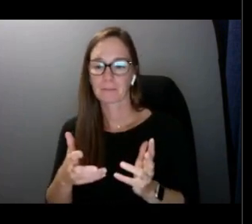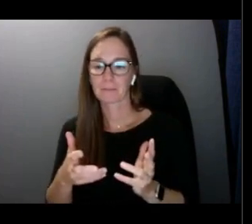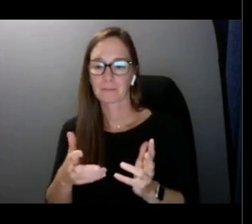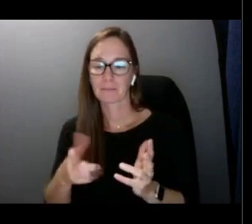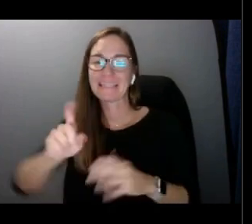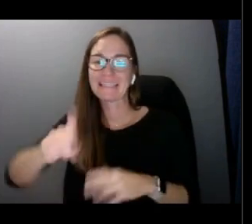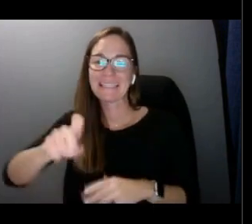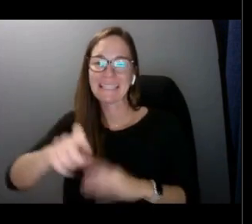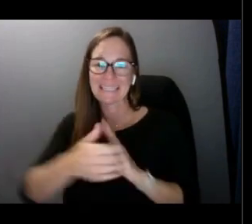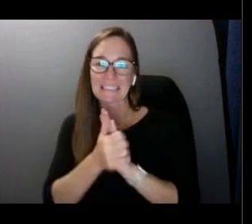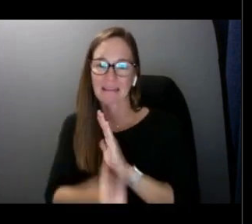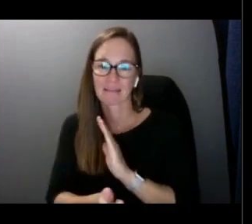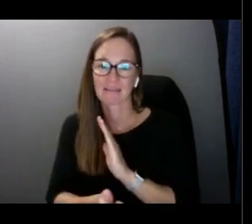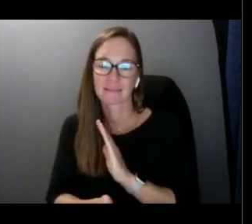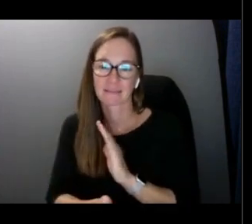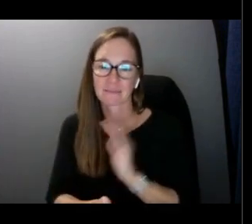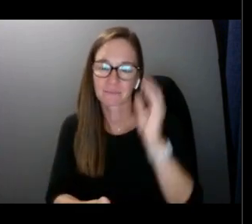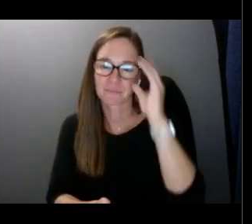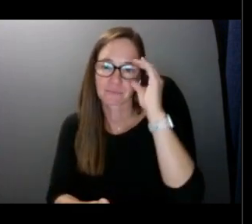needed skills.